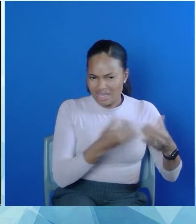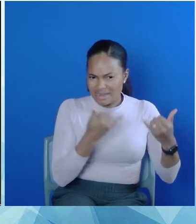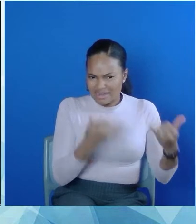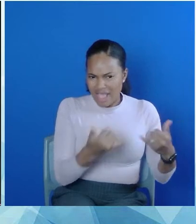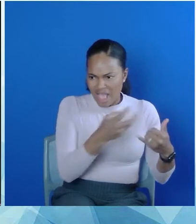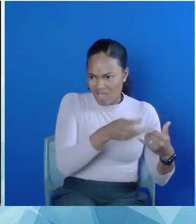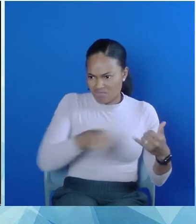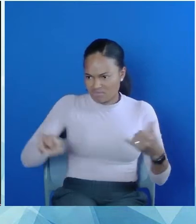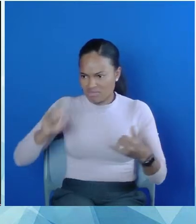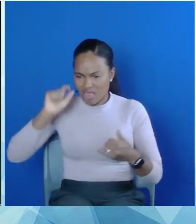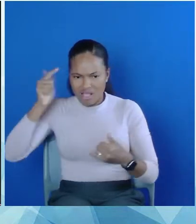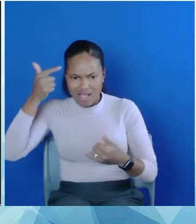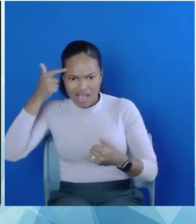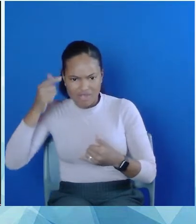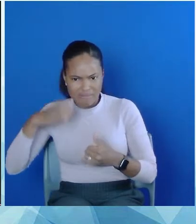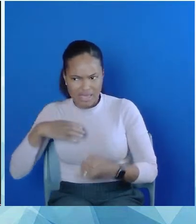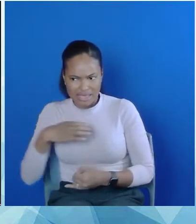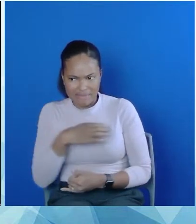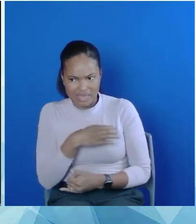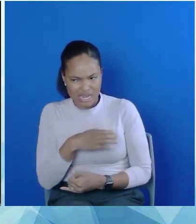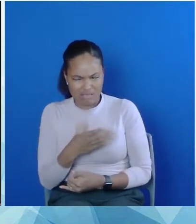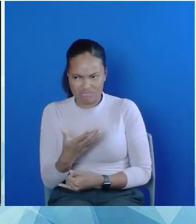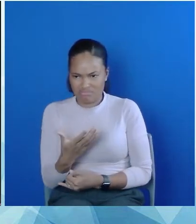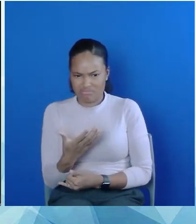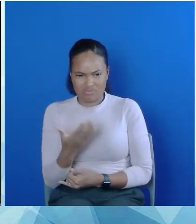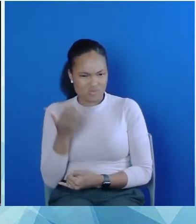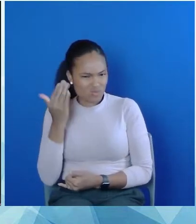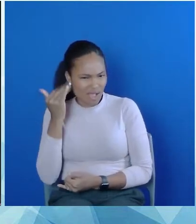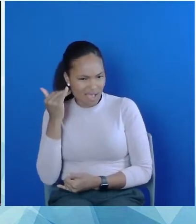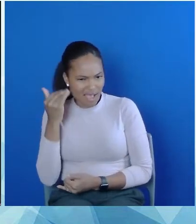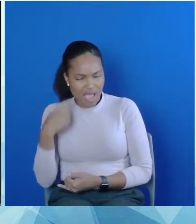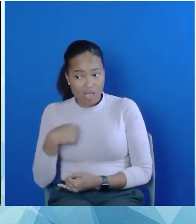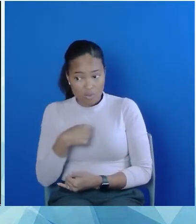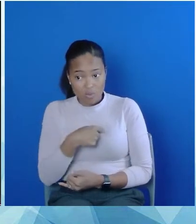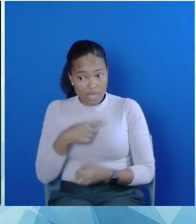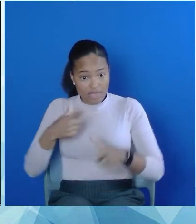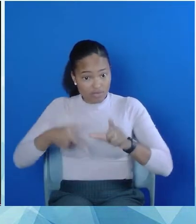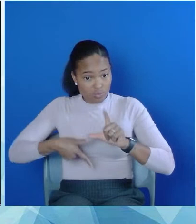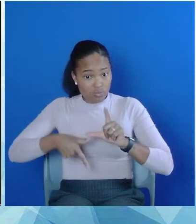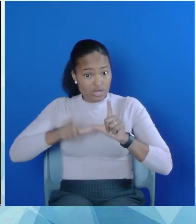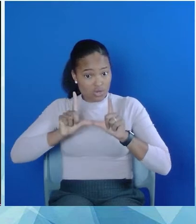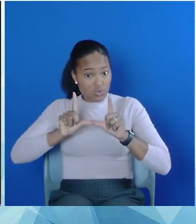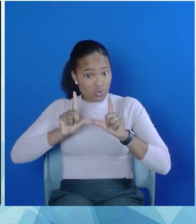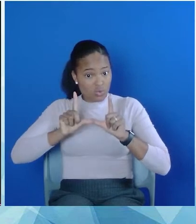I'm very interested in knowing why, because we've been renewed for several different